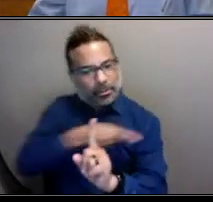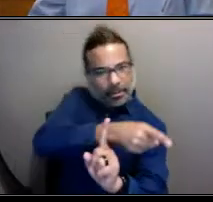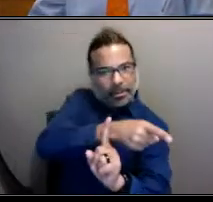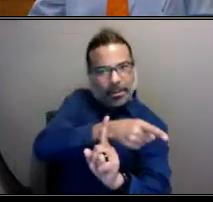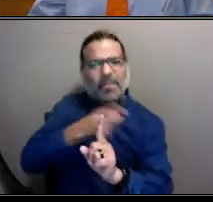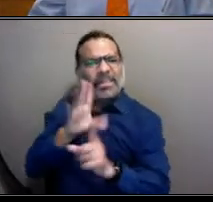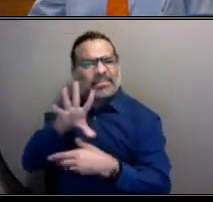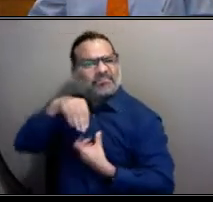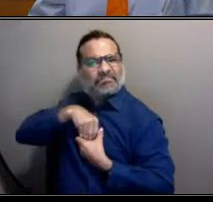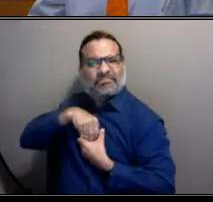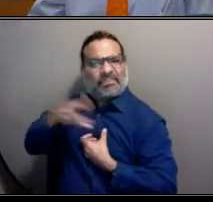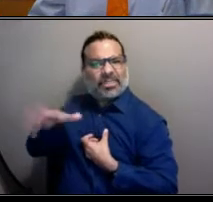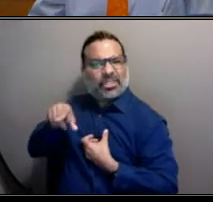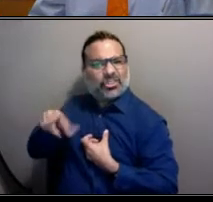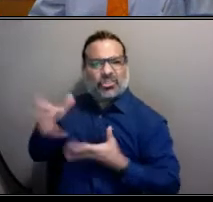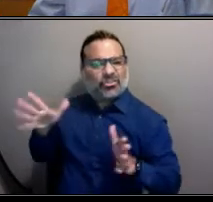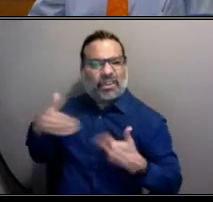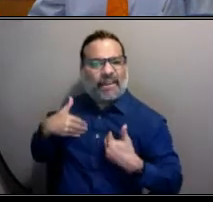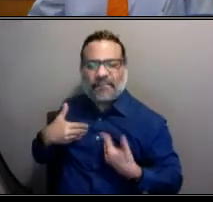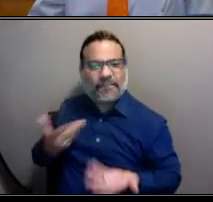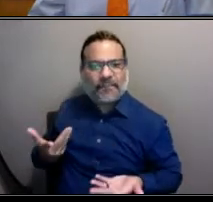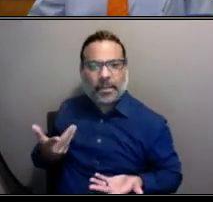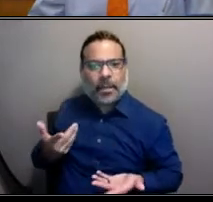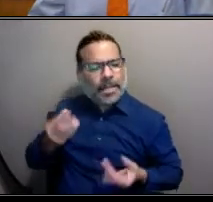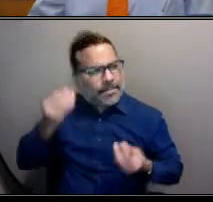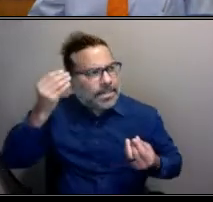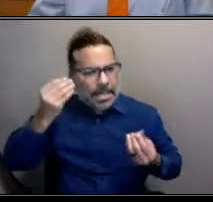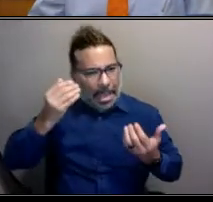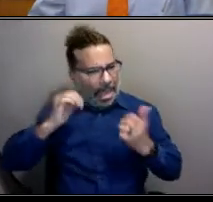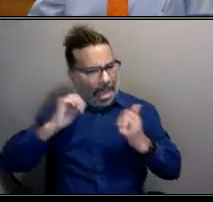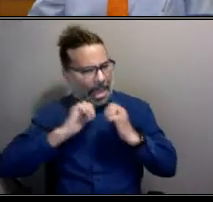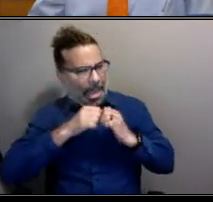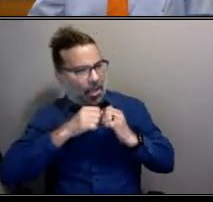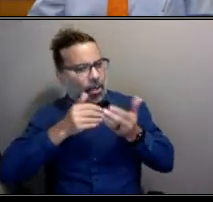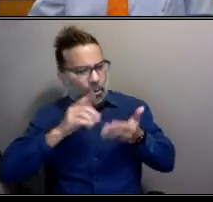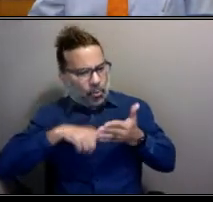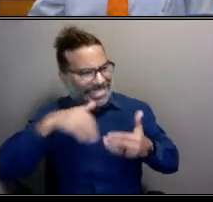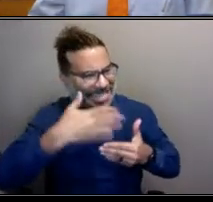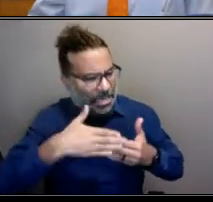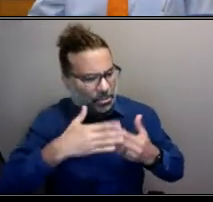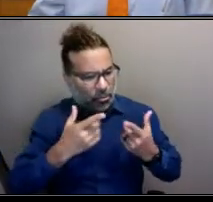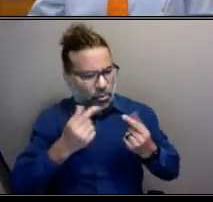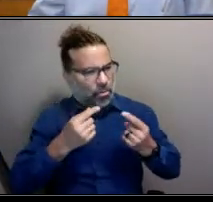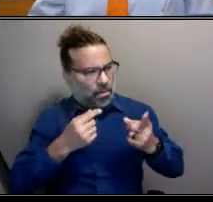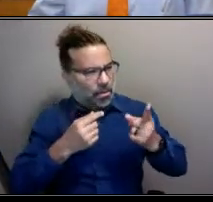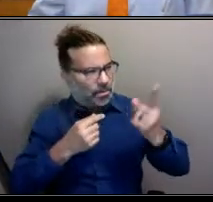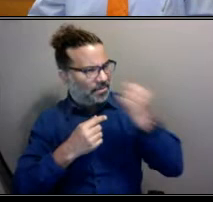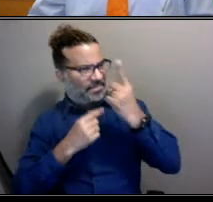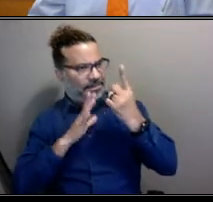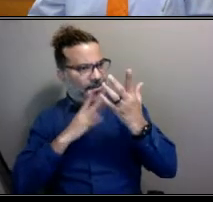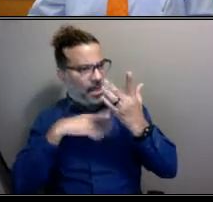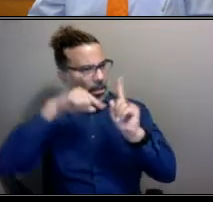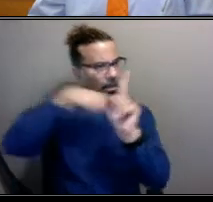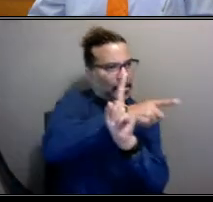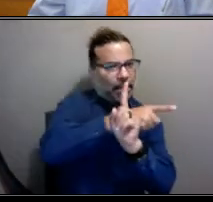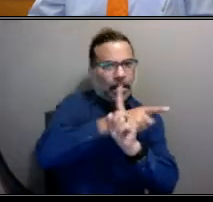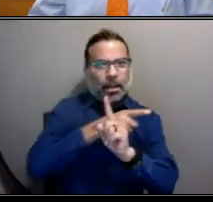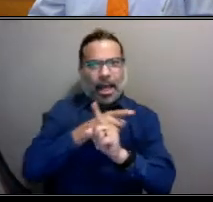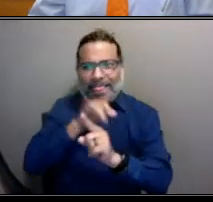nature to always be consistently thinking, what's next? What's next? Why wouldn't you want that talent in